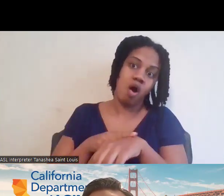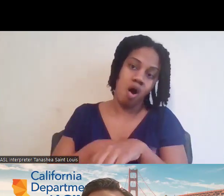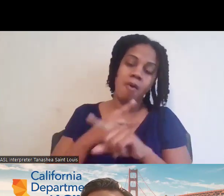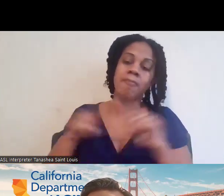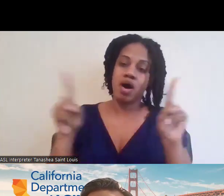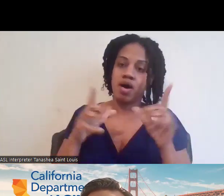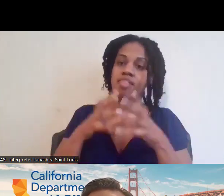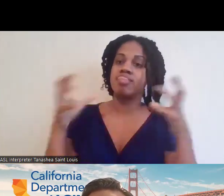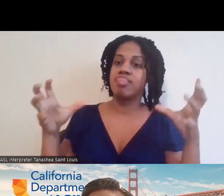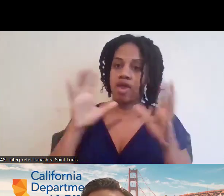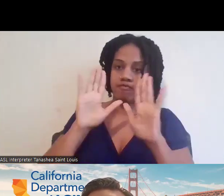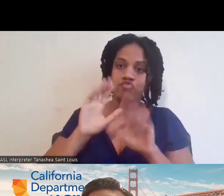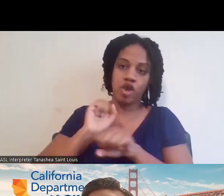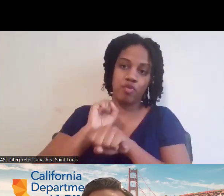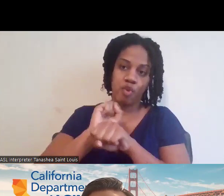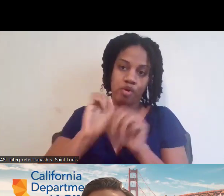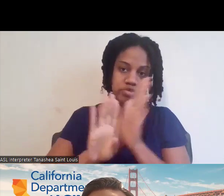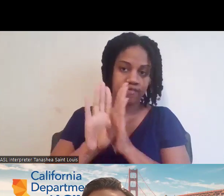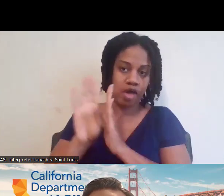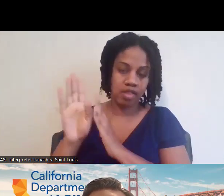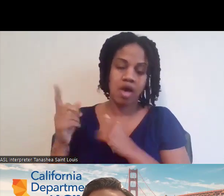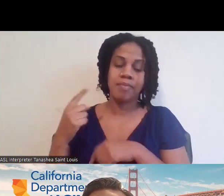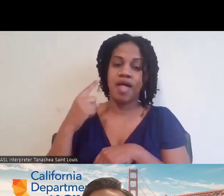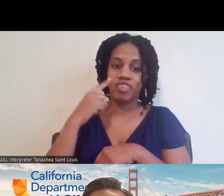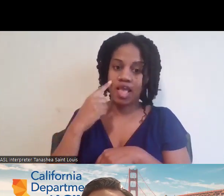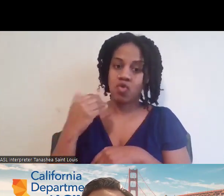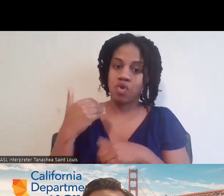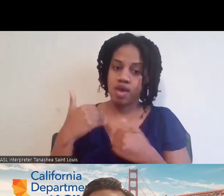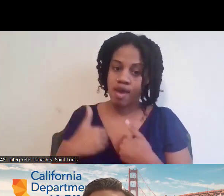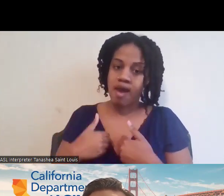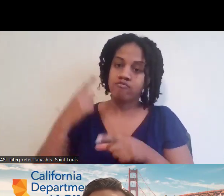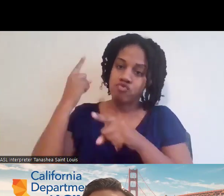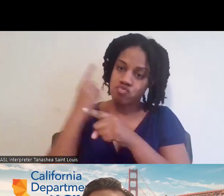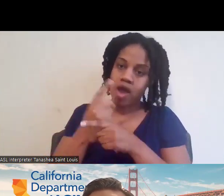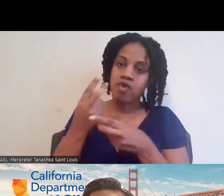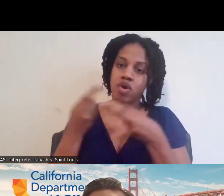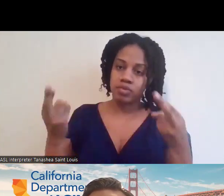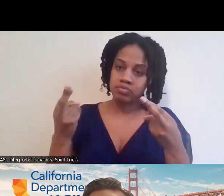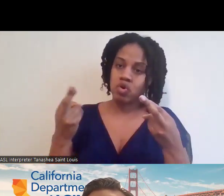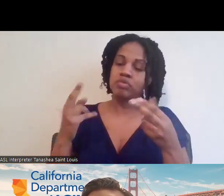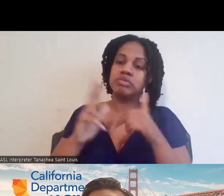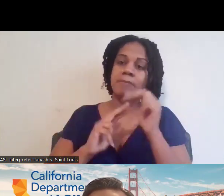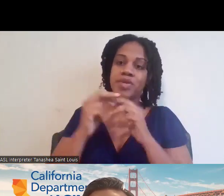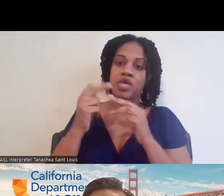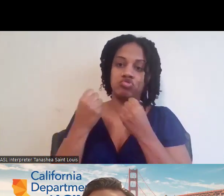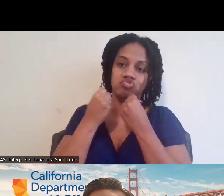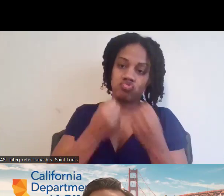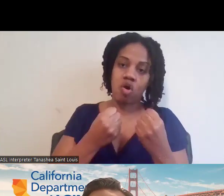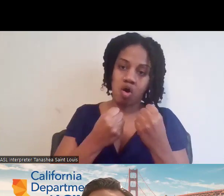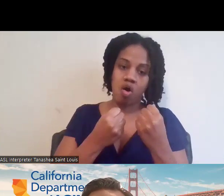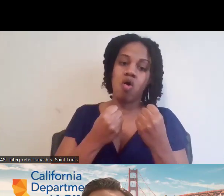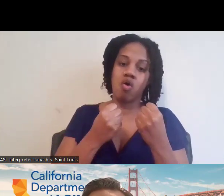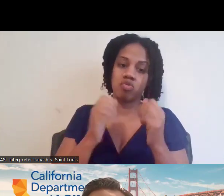of great work was developed, and I think we've got the right recommendations to really build out a strong aging network and